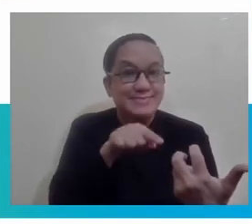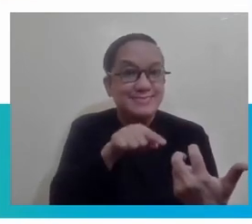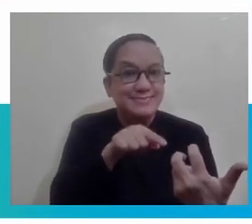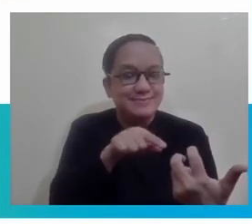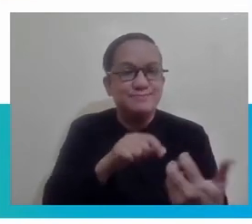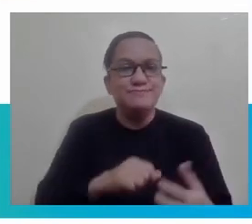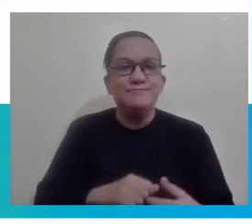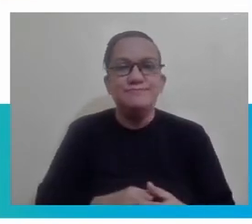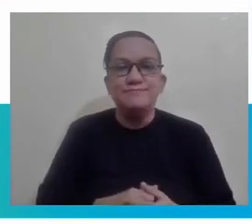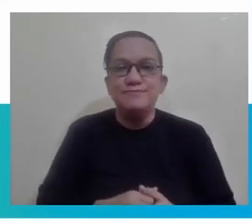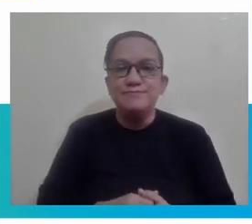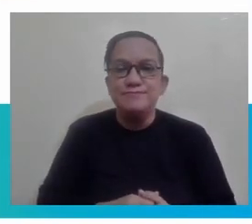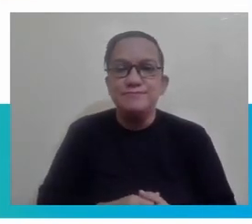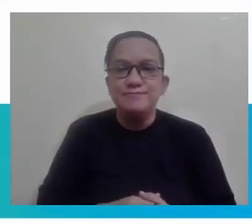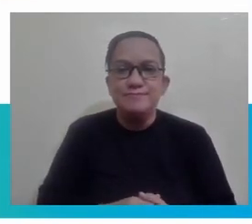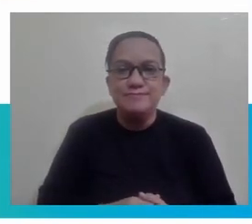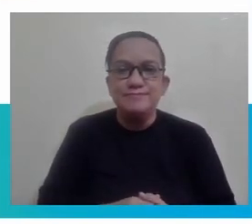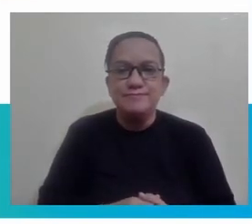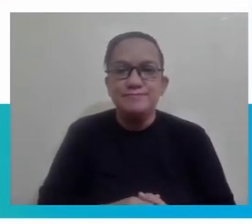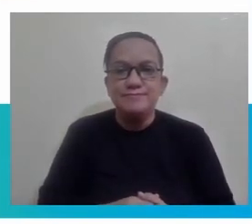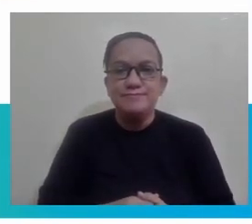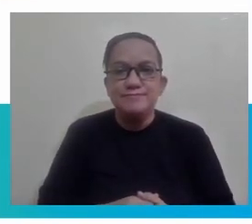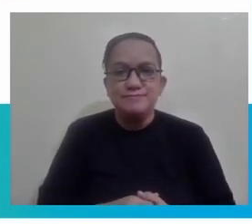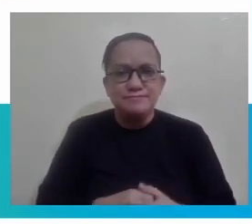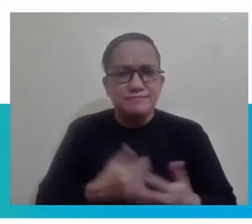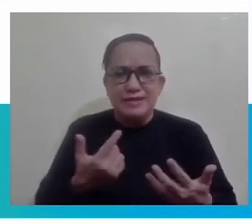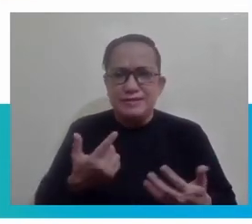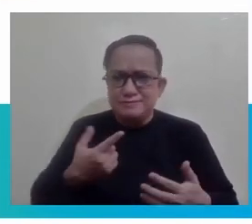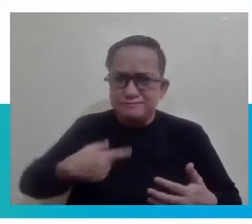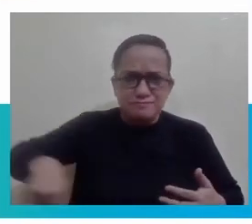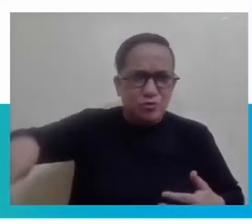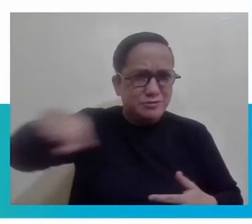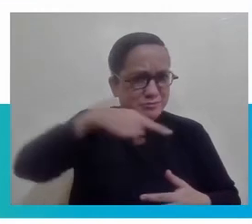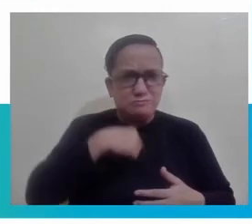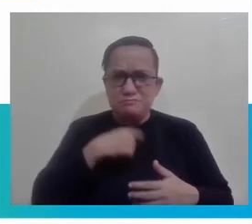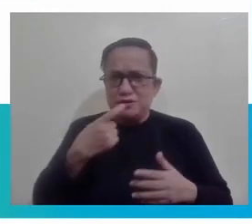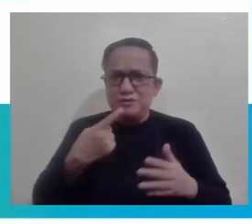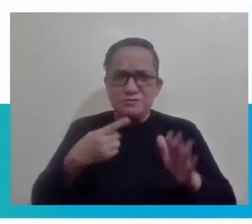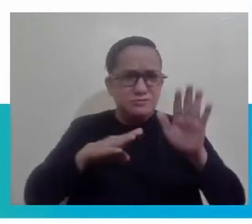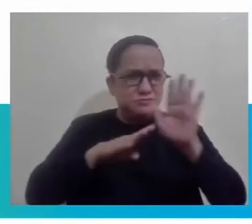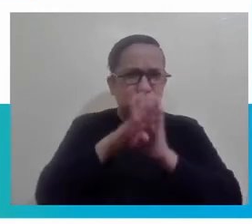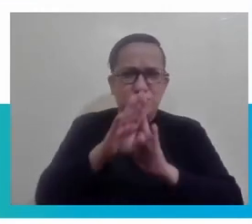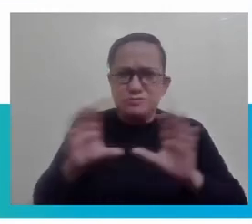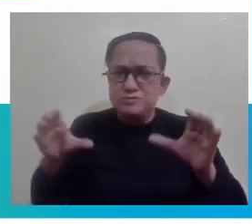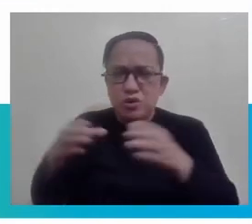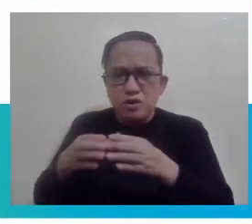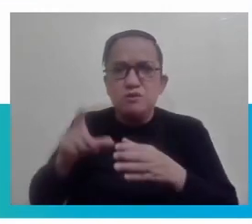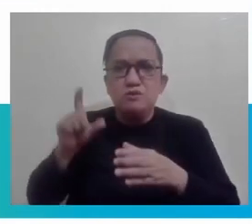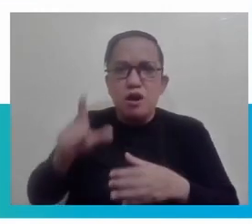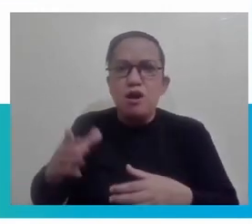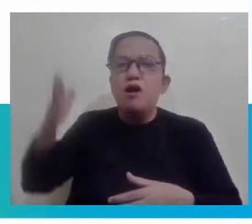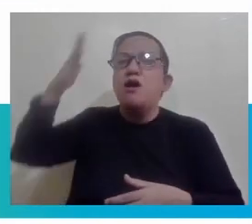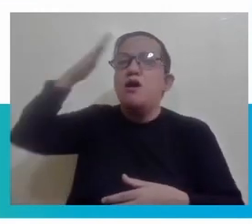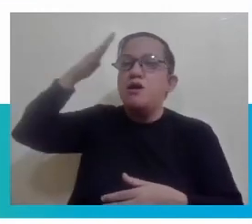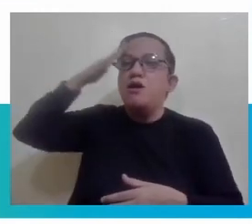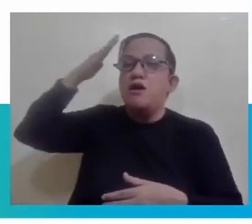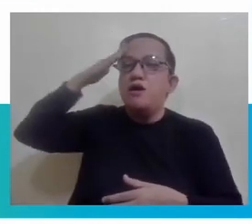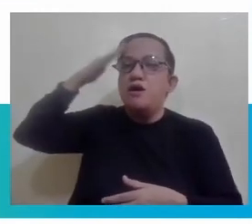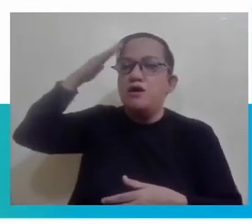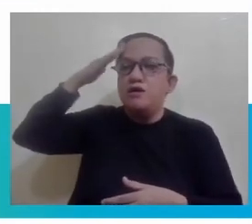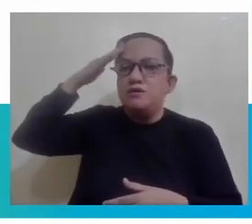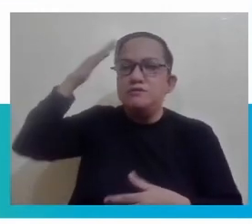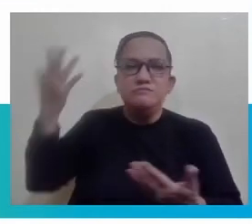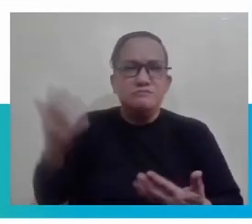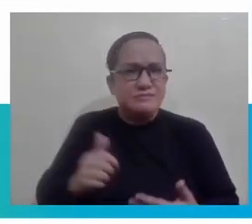mentioned before, like informal workforce, informal networks, which often tap into vulnerable